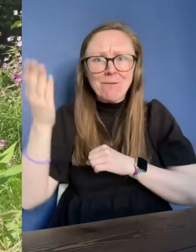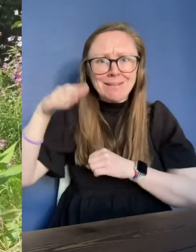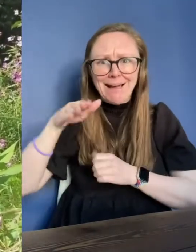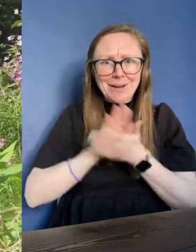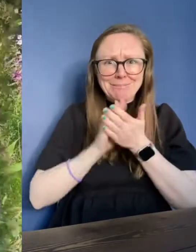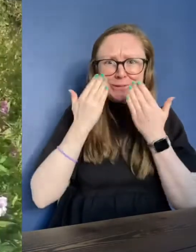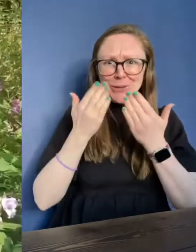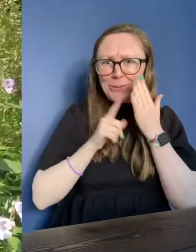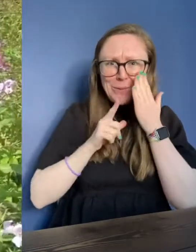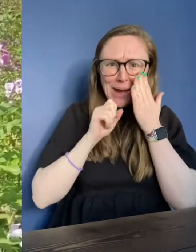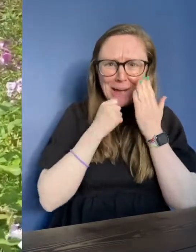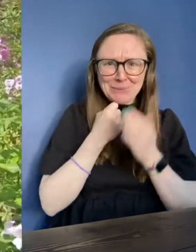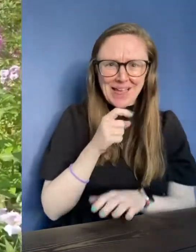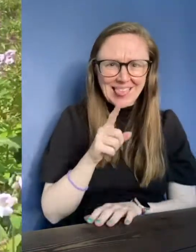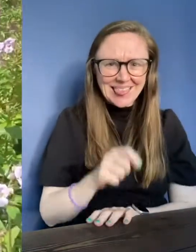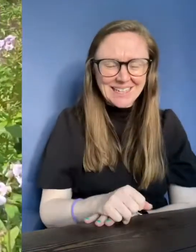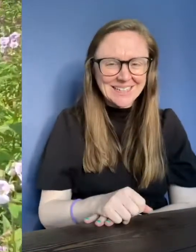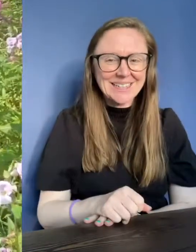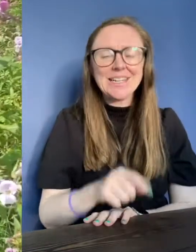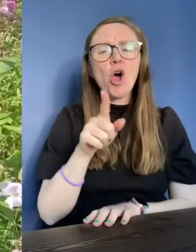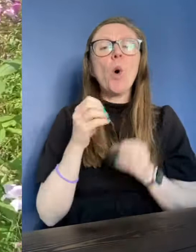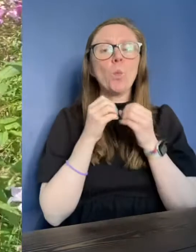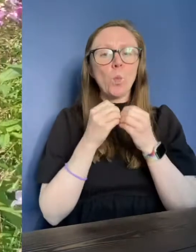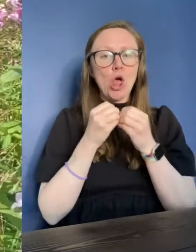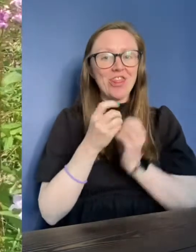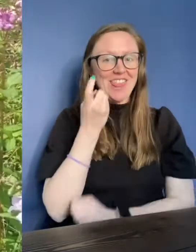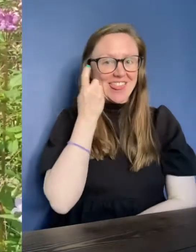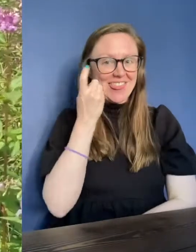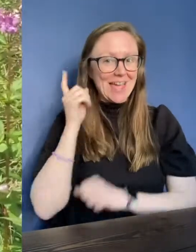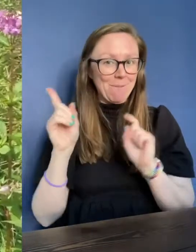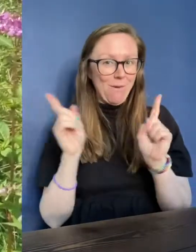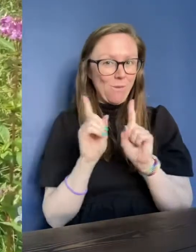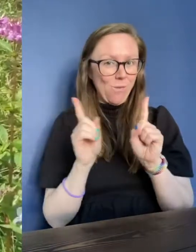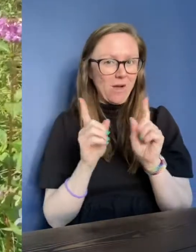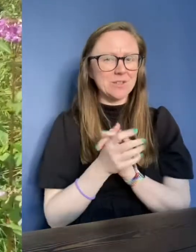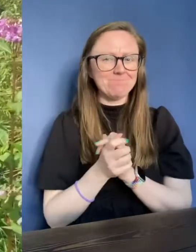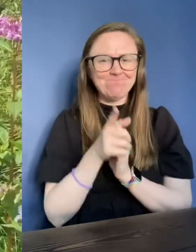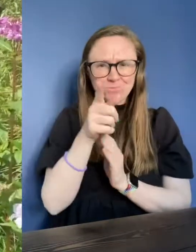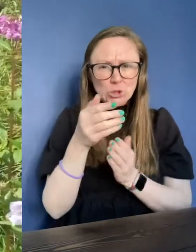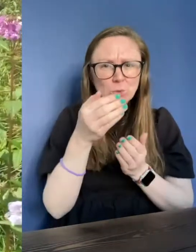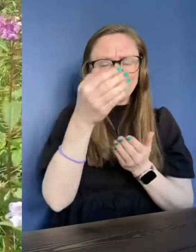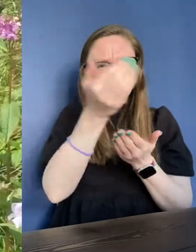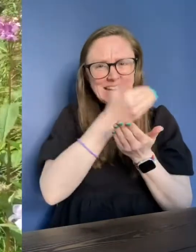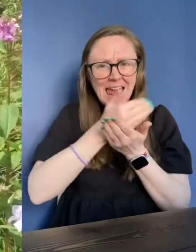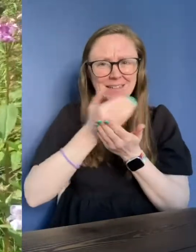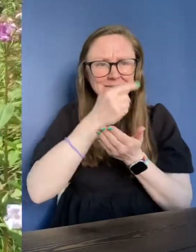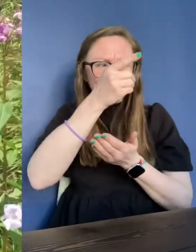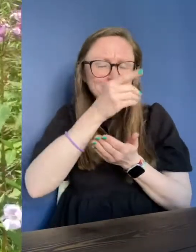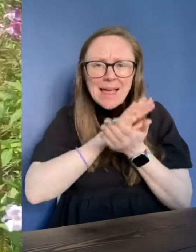that. It's worth bearing in mind when you're collecting Himalayan